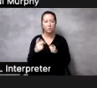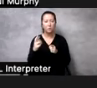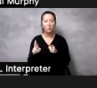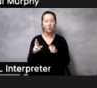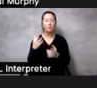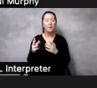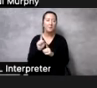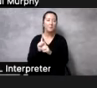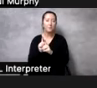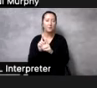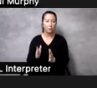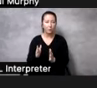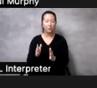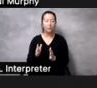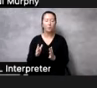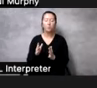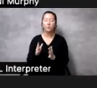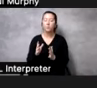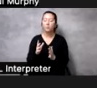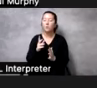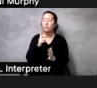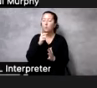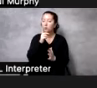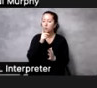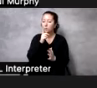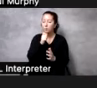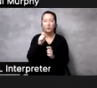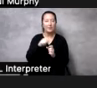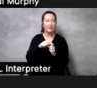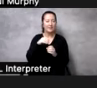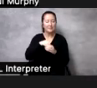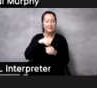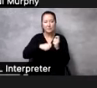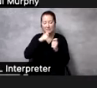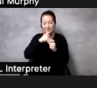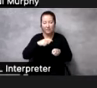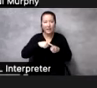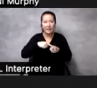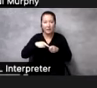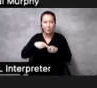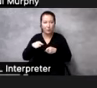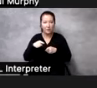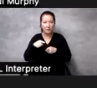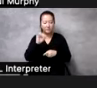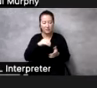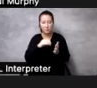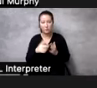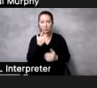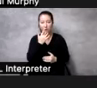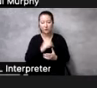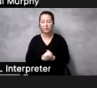perhaps a mentor that's in a career area that they're interested in. And conducting